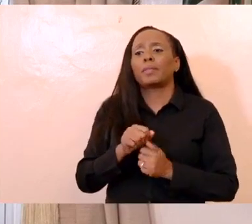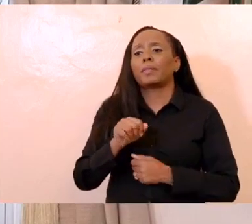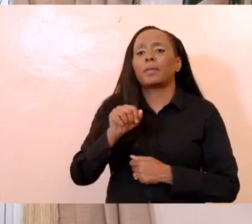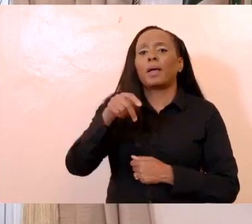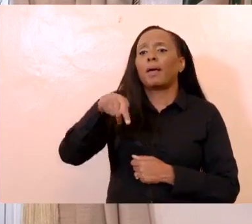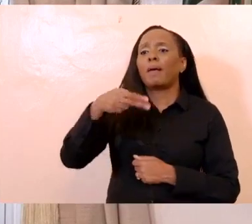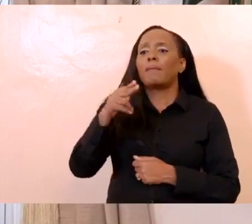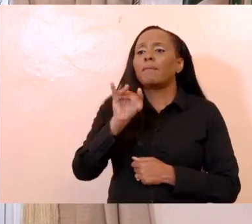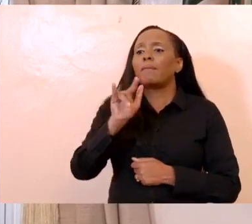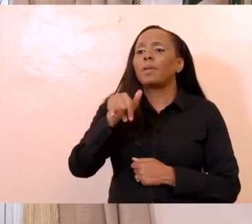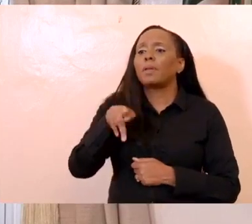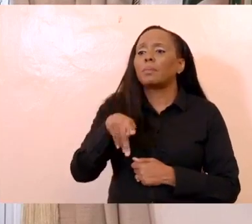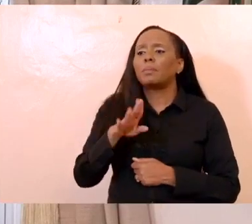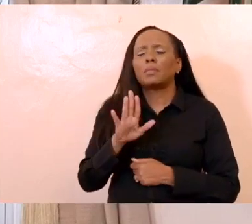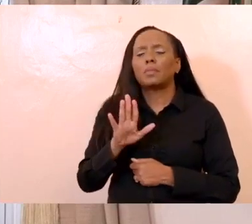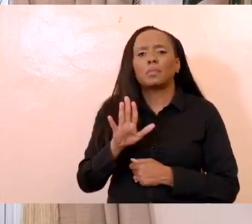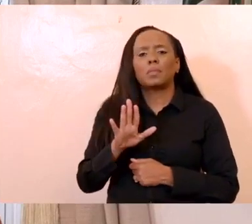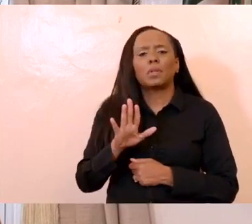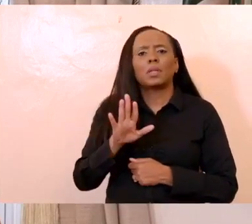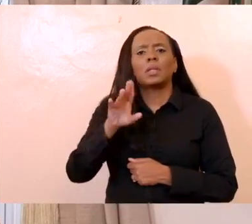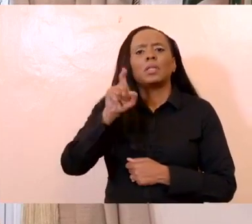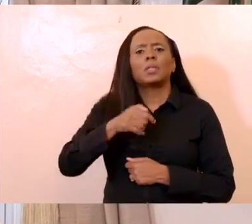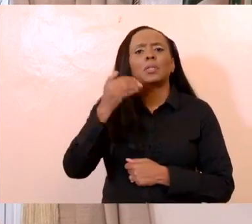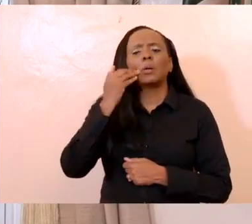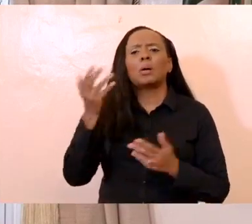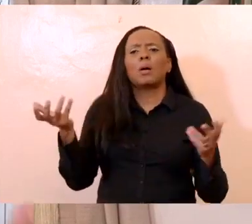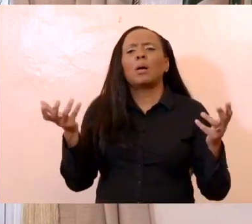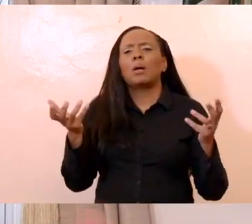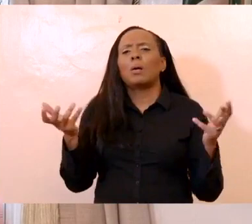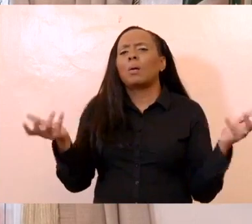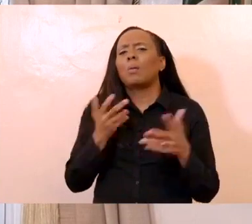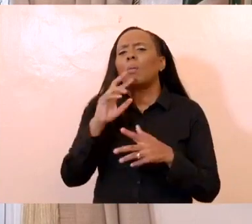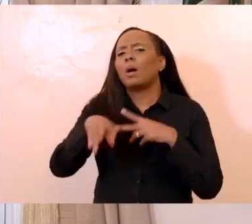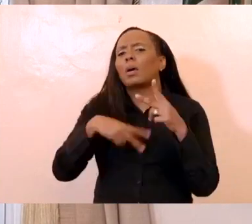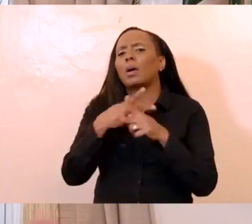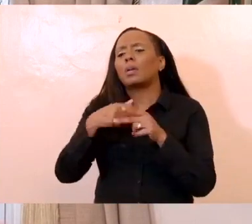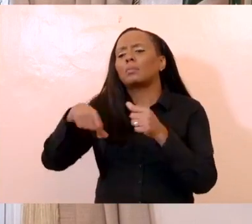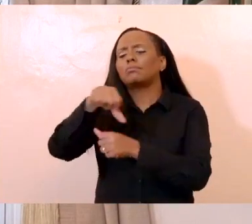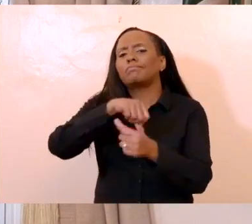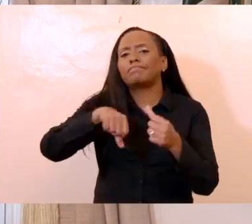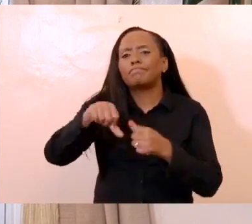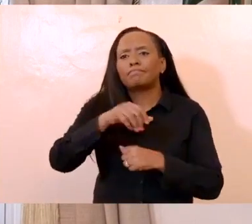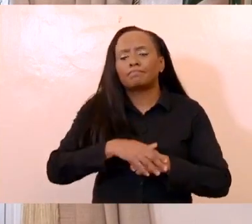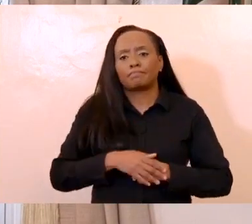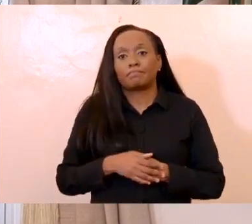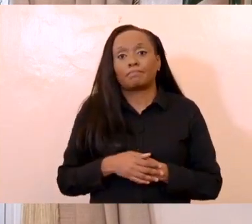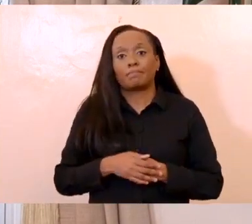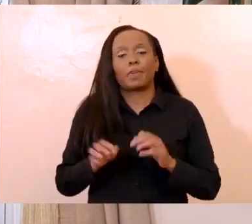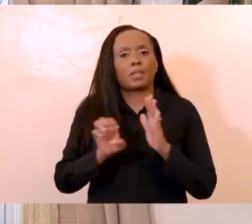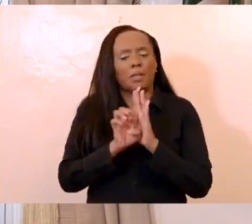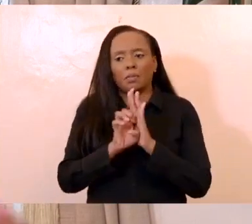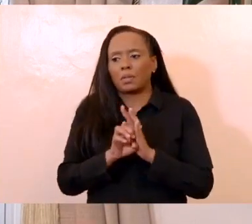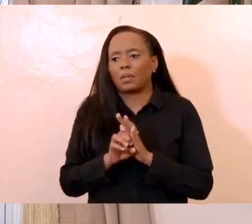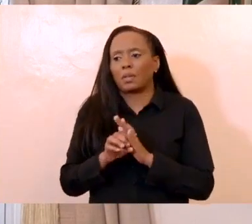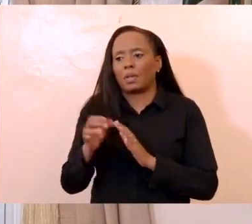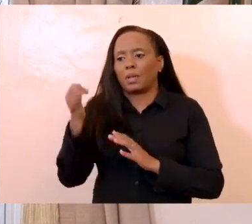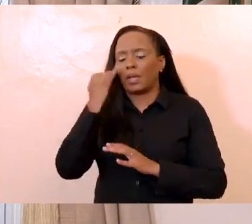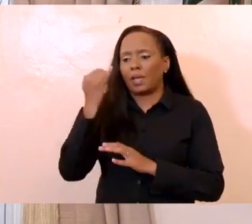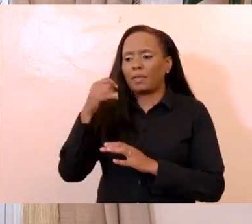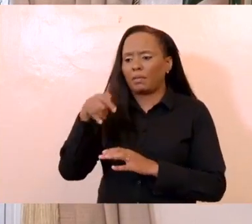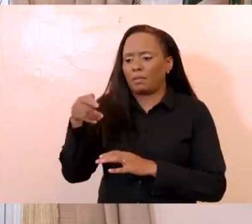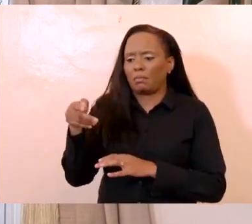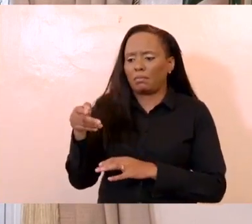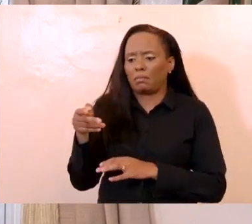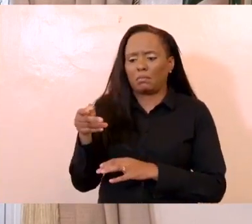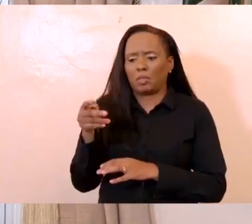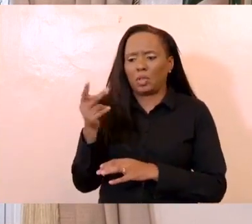interaction was. So when John was around Henry, were they wearing masks? What sort of masks?